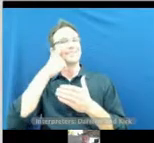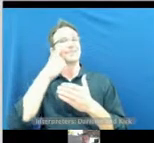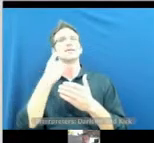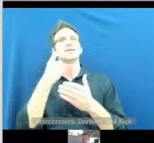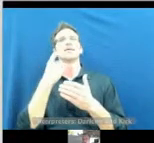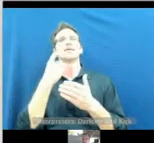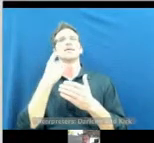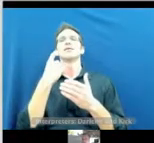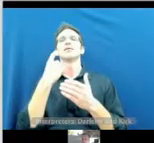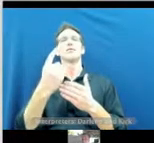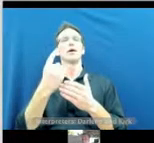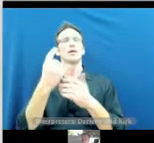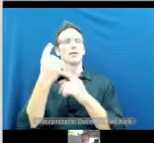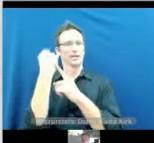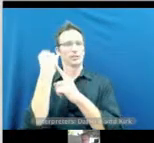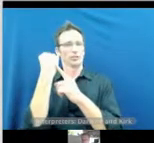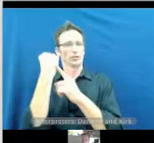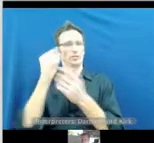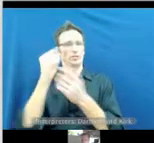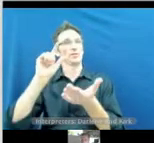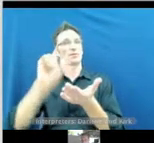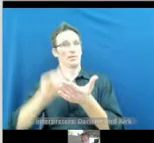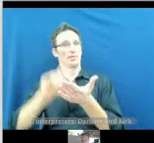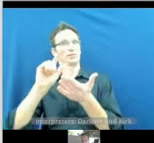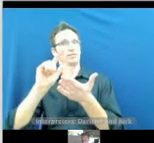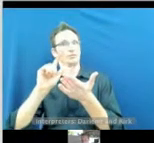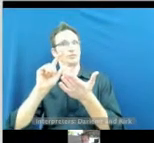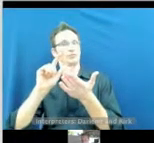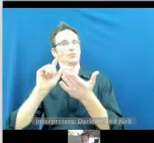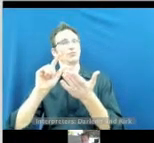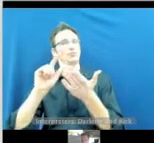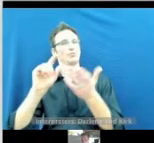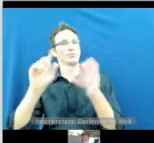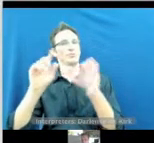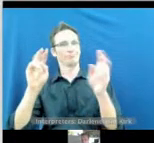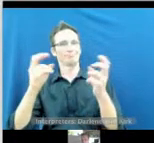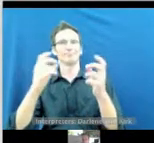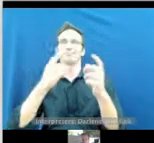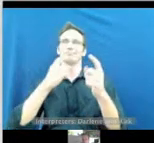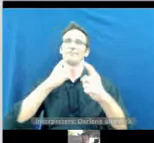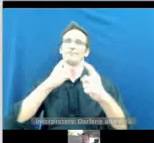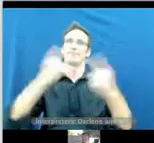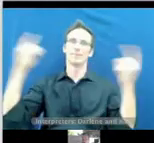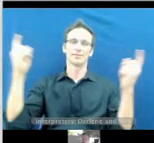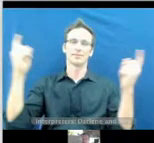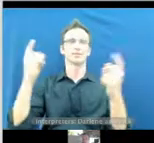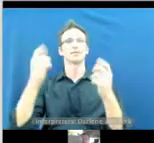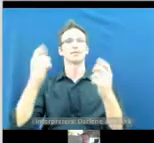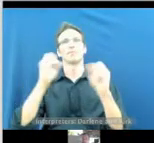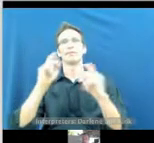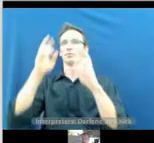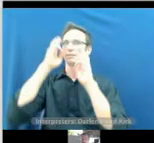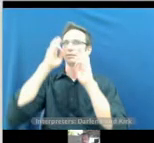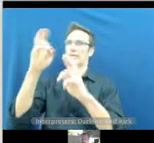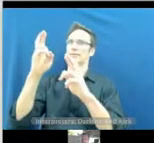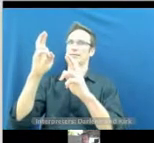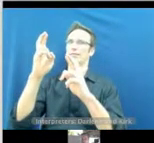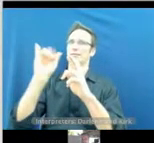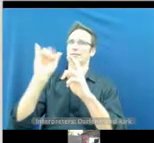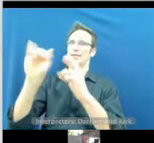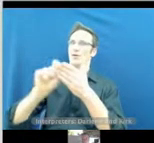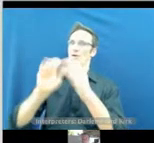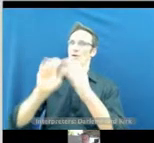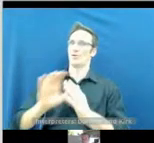year in 2011 by a well-known, respected author in our field of interpreting. And as